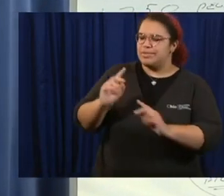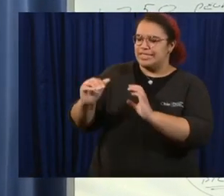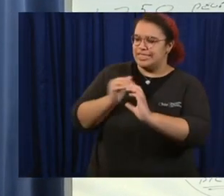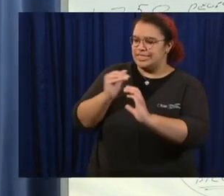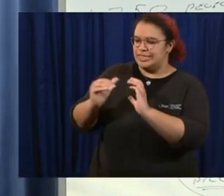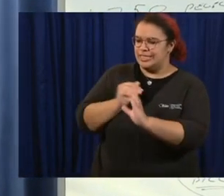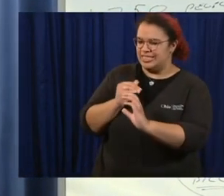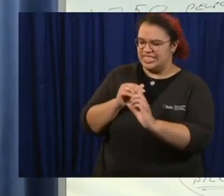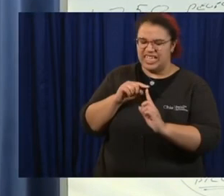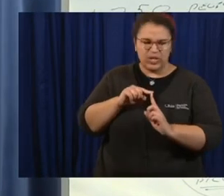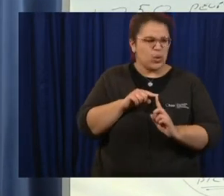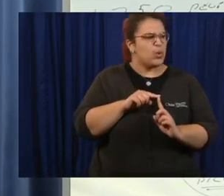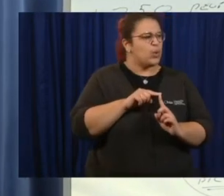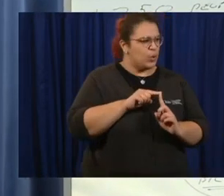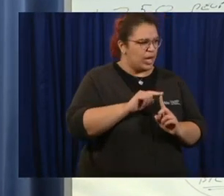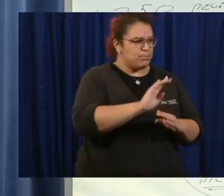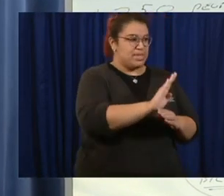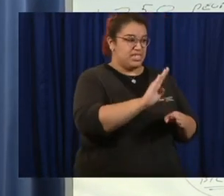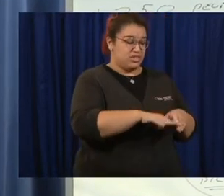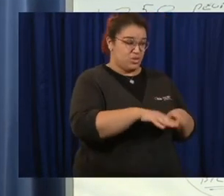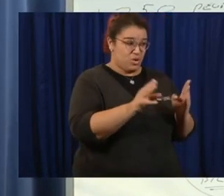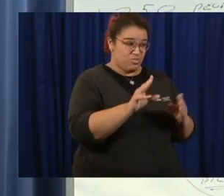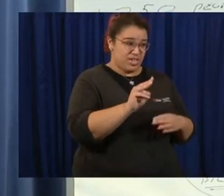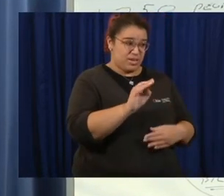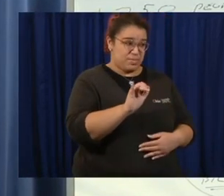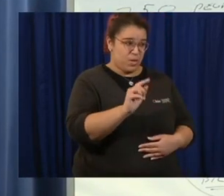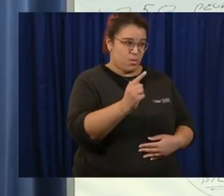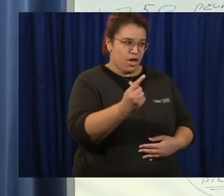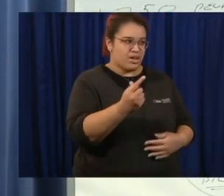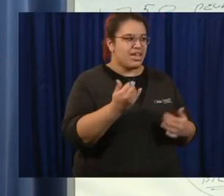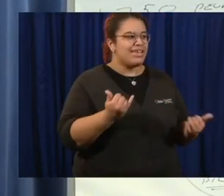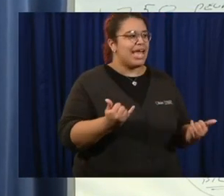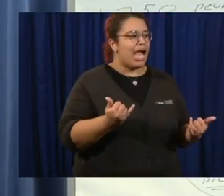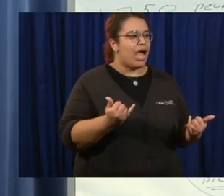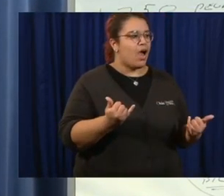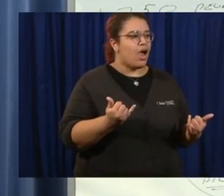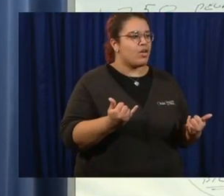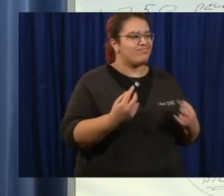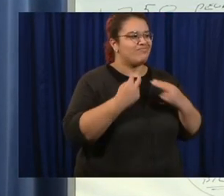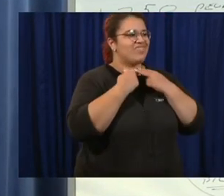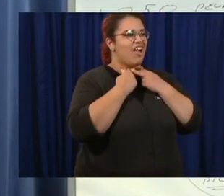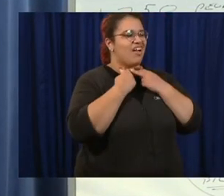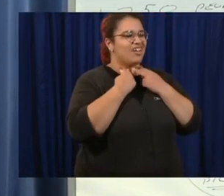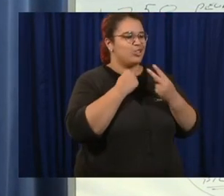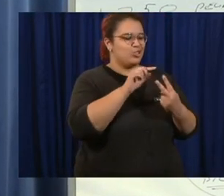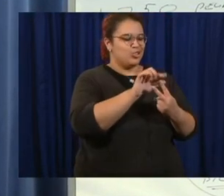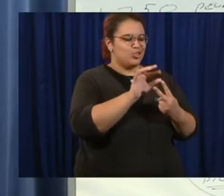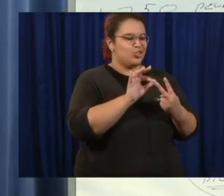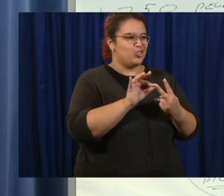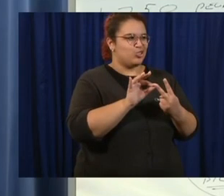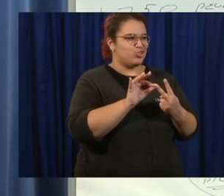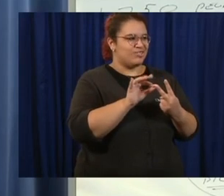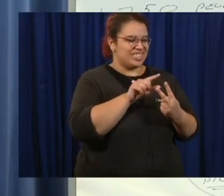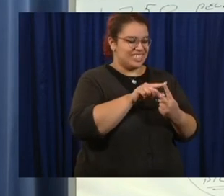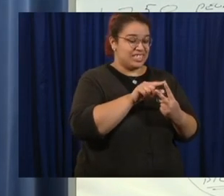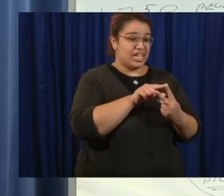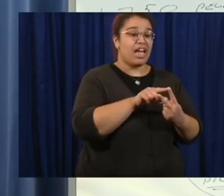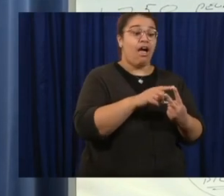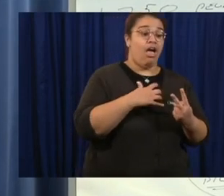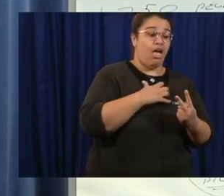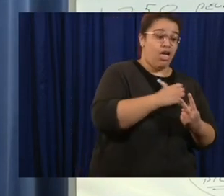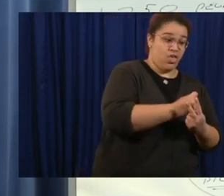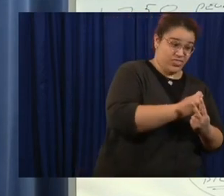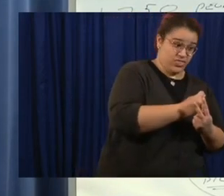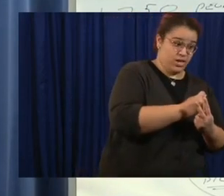May 1, it forces them to make a choice between their health and their job, and they want assurances that if they don't feel safe coming to